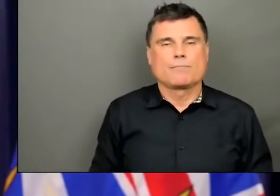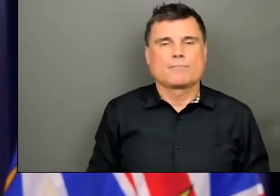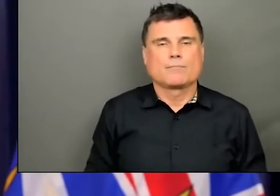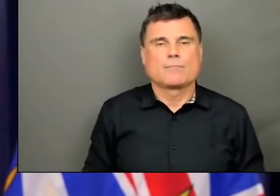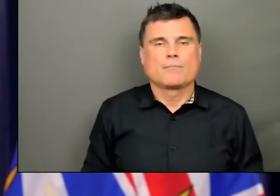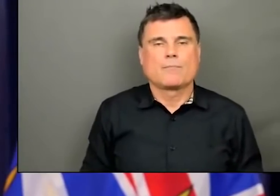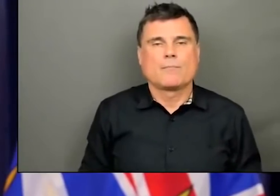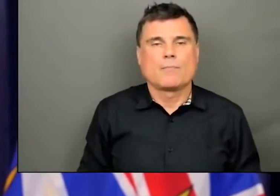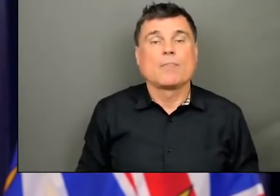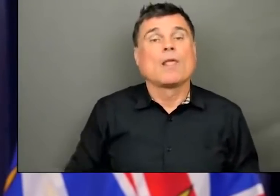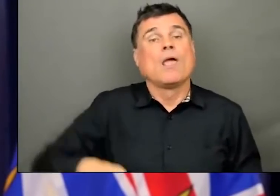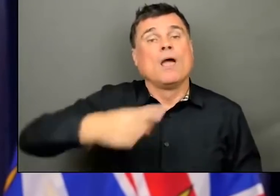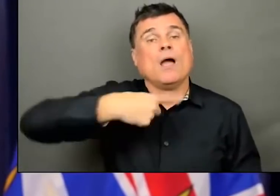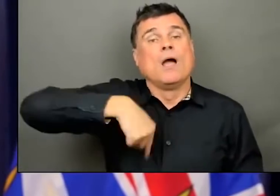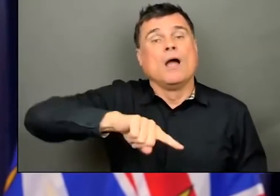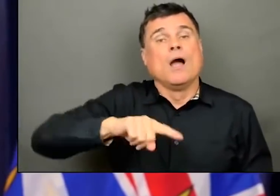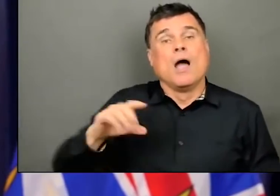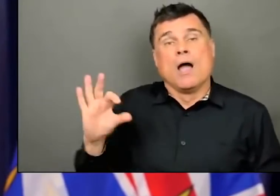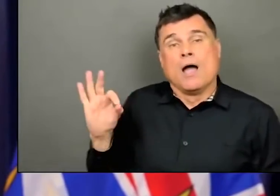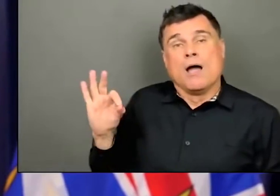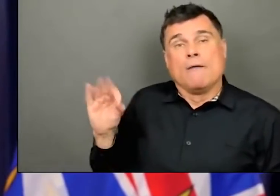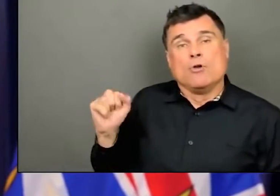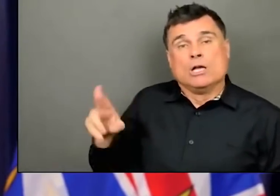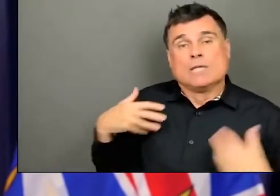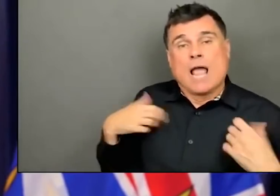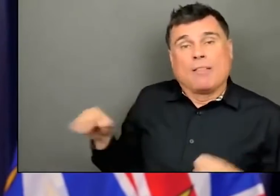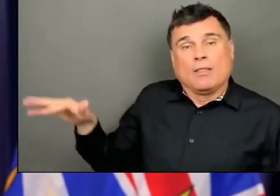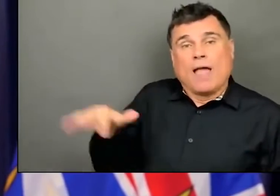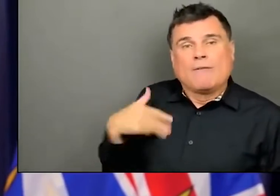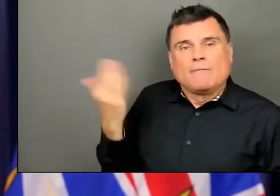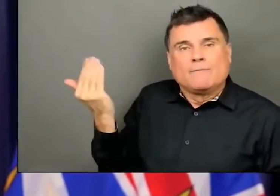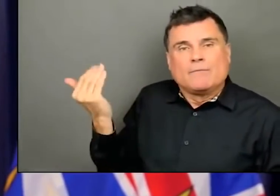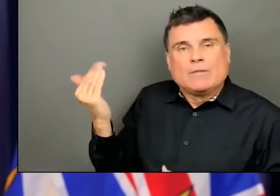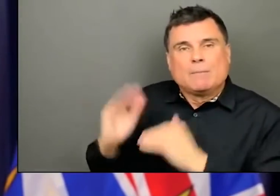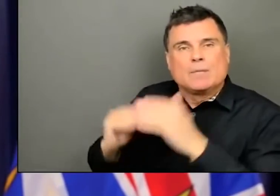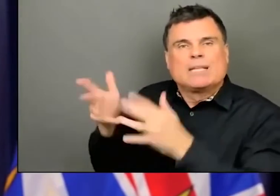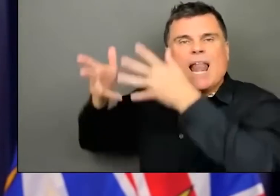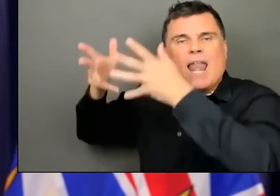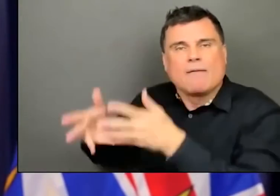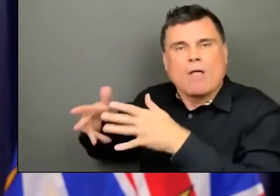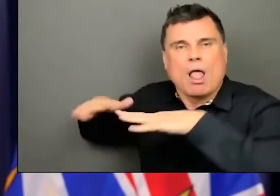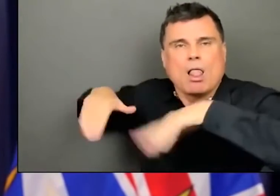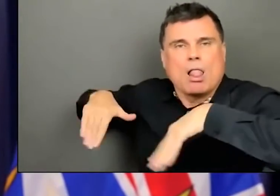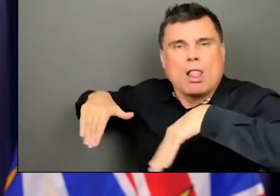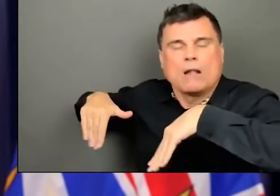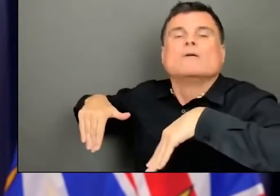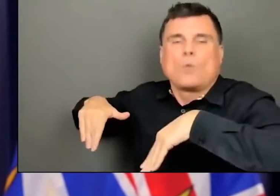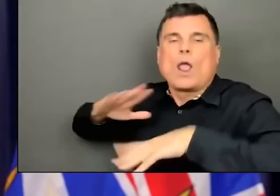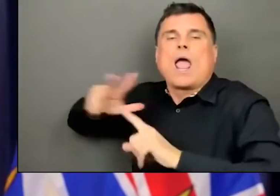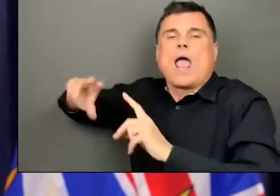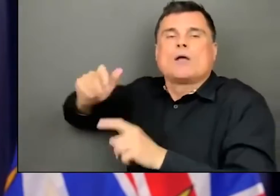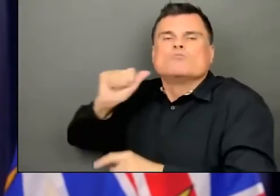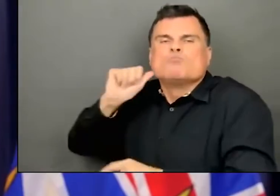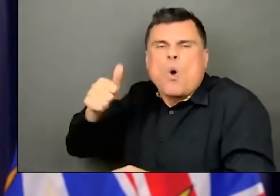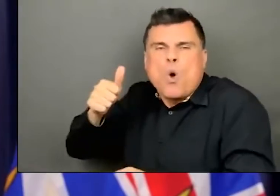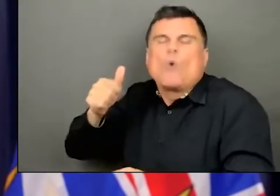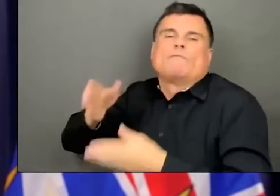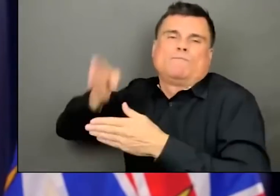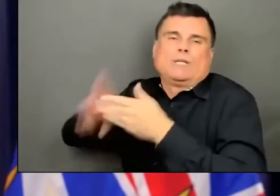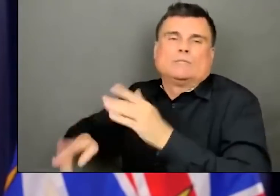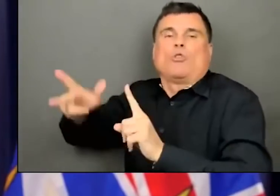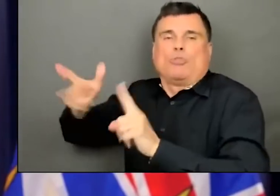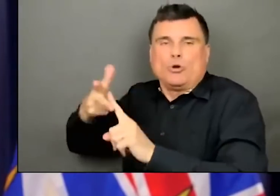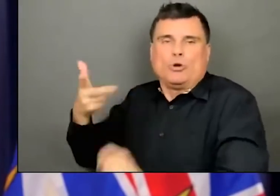remaining in Fraser Health, and they'll be complete by tomorrow. In Island Health, 100 out of 117 are complete, with the remainder to be